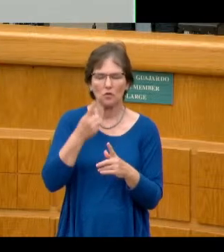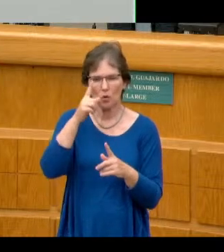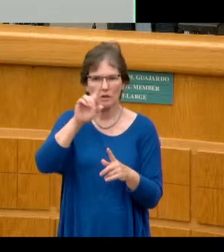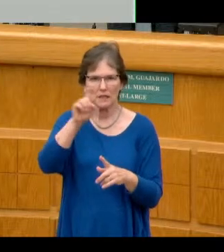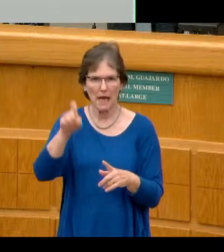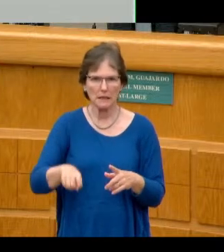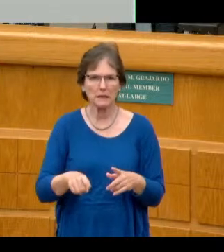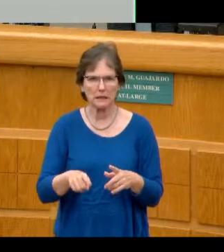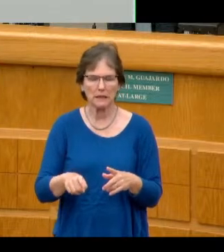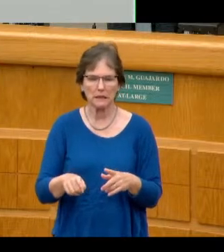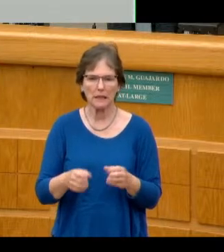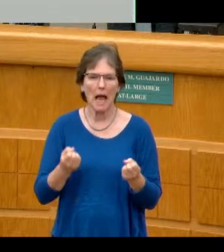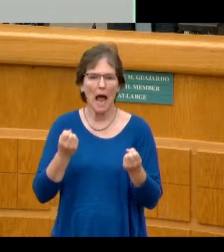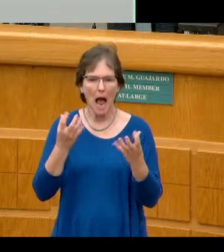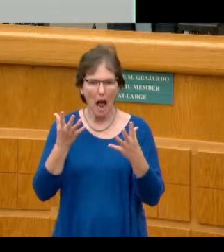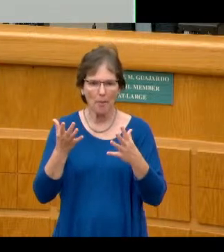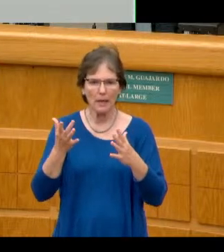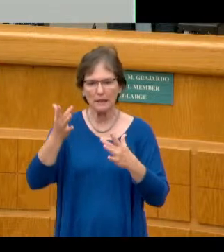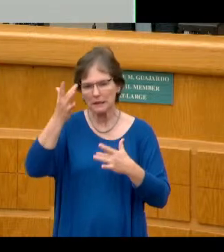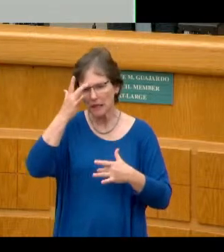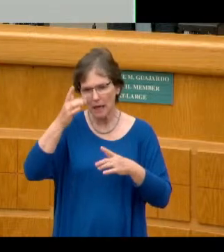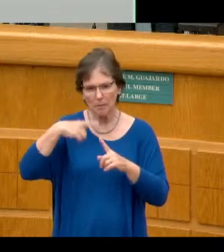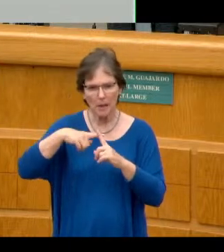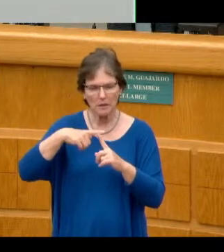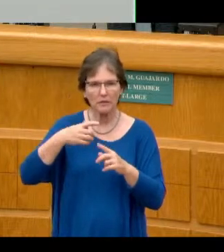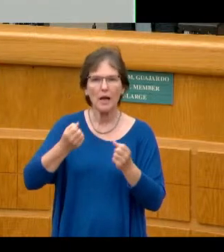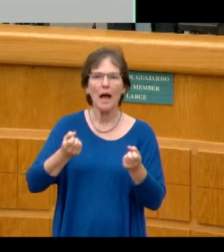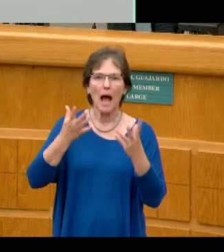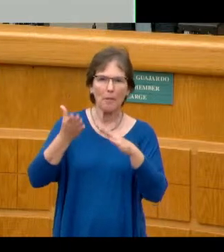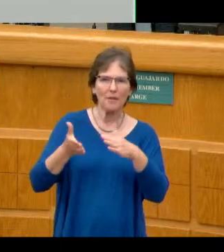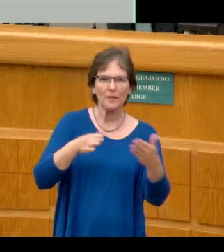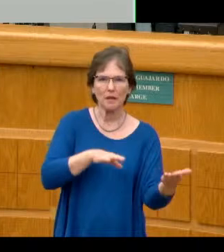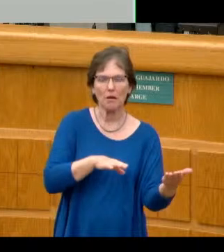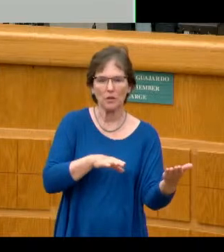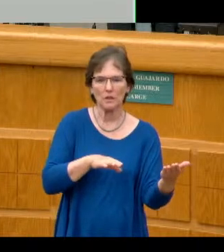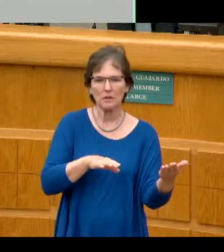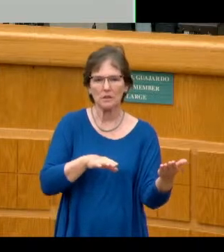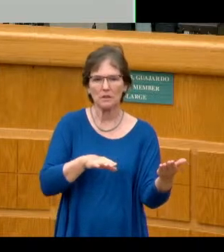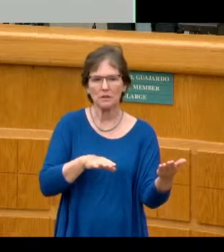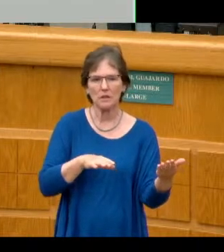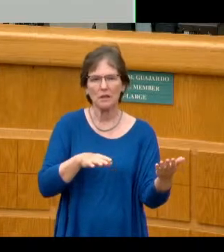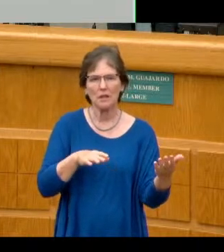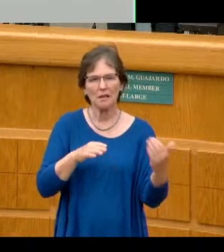will probably stay about the same, but they could start increasing also.